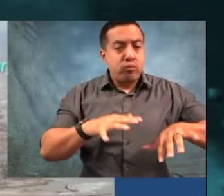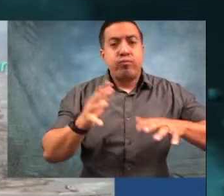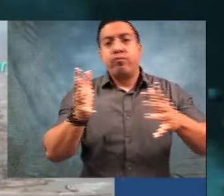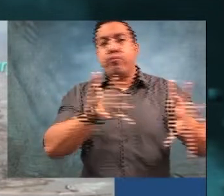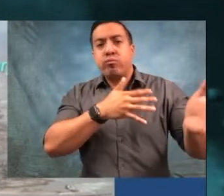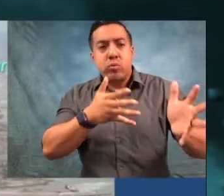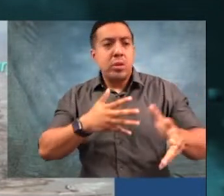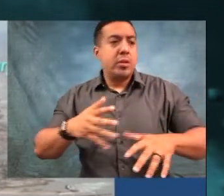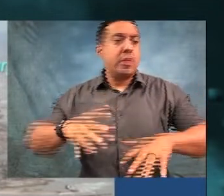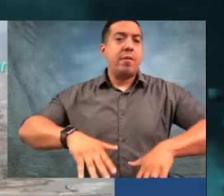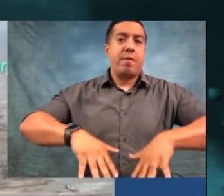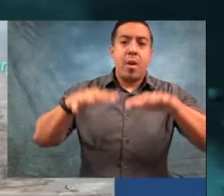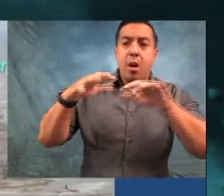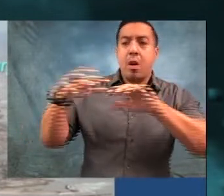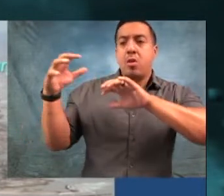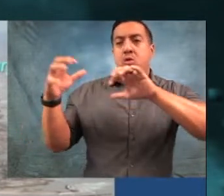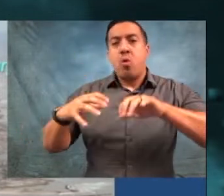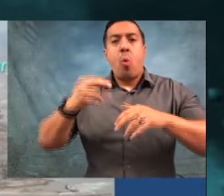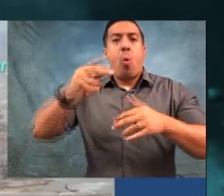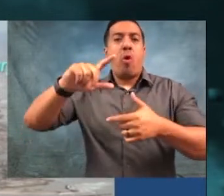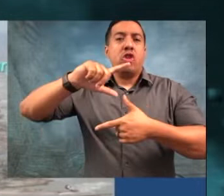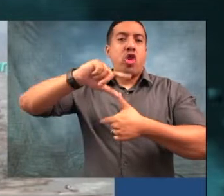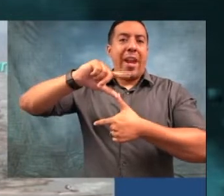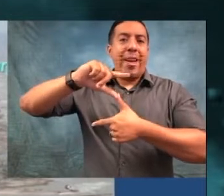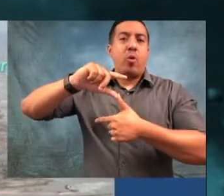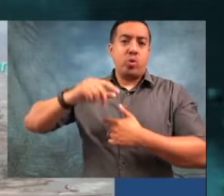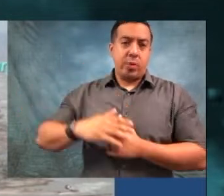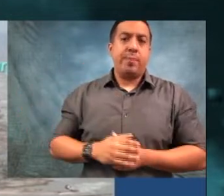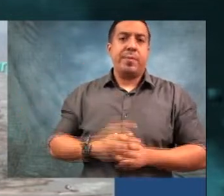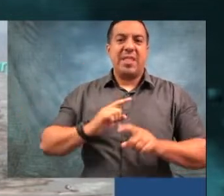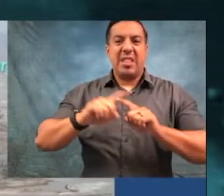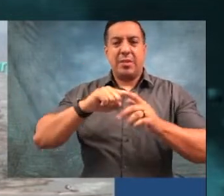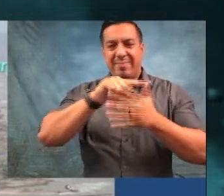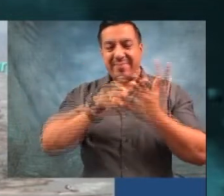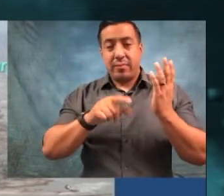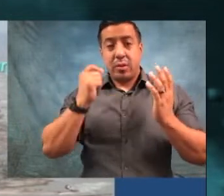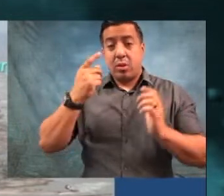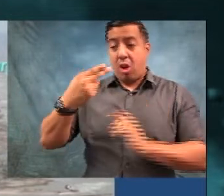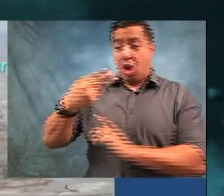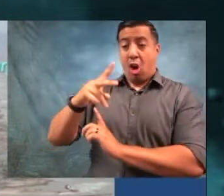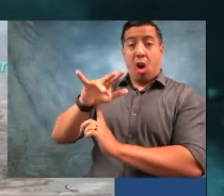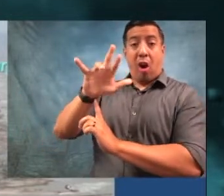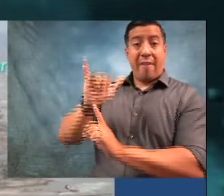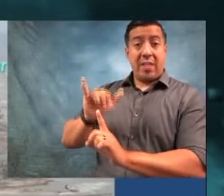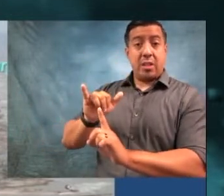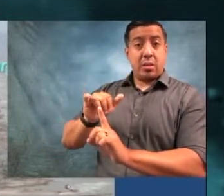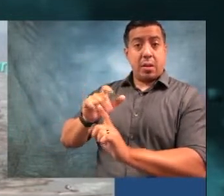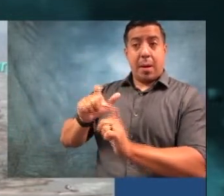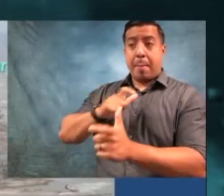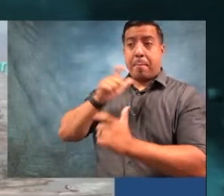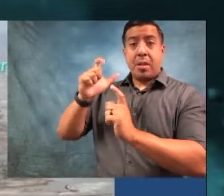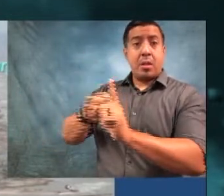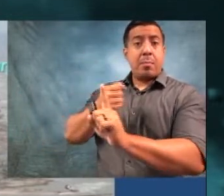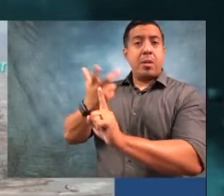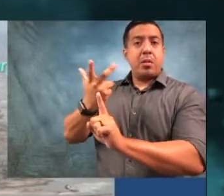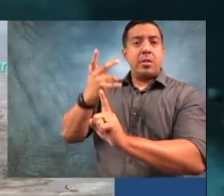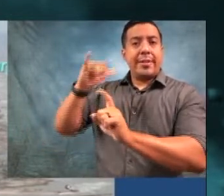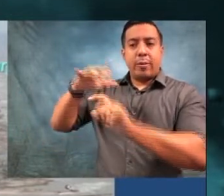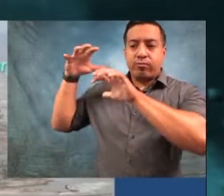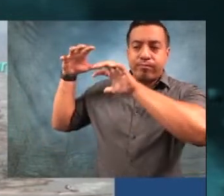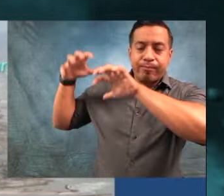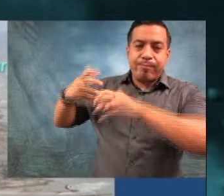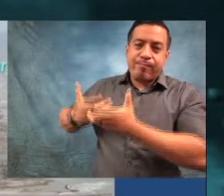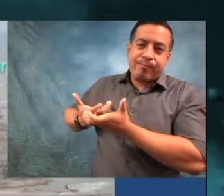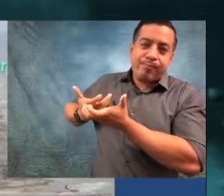surge flooding, flooding rains, and tornadoes. For Harvey, the biggest impacts by far were the